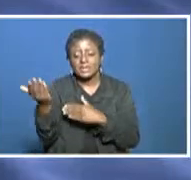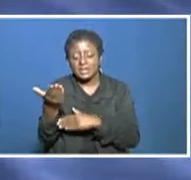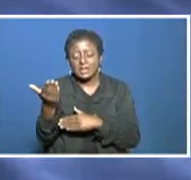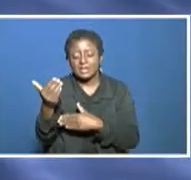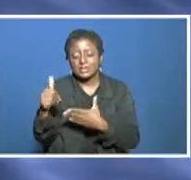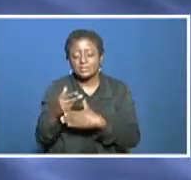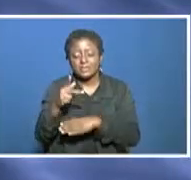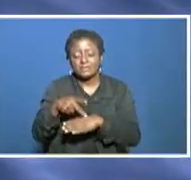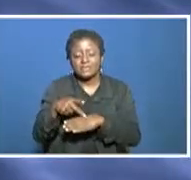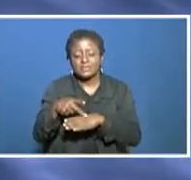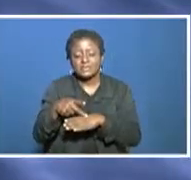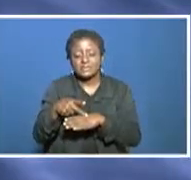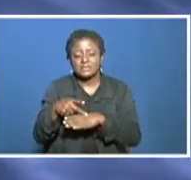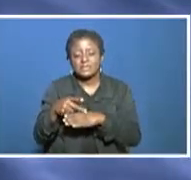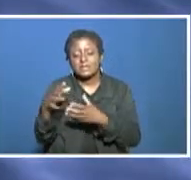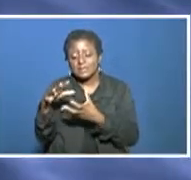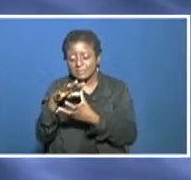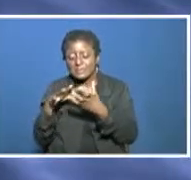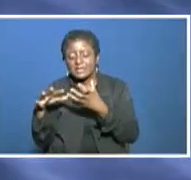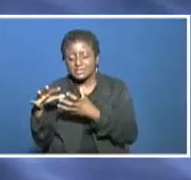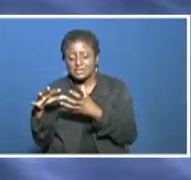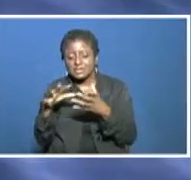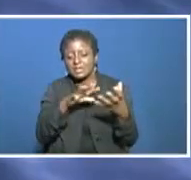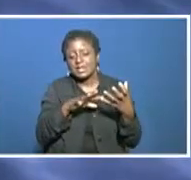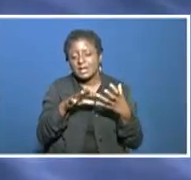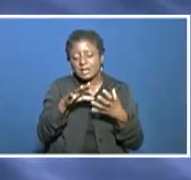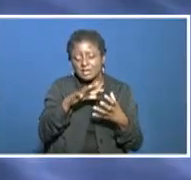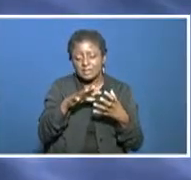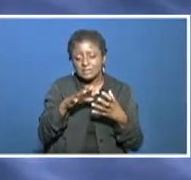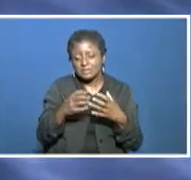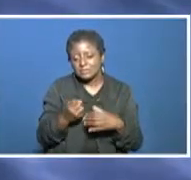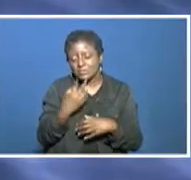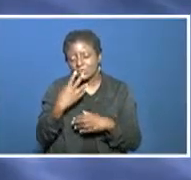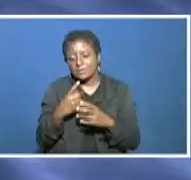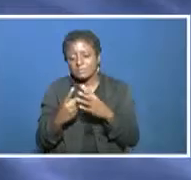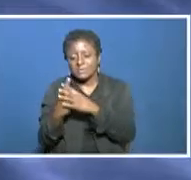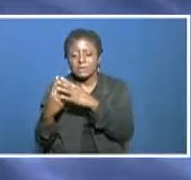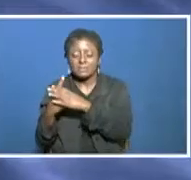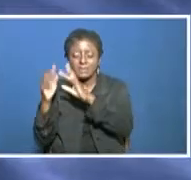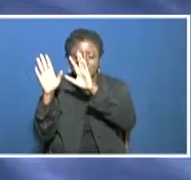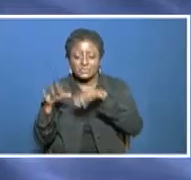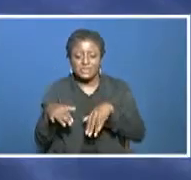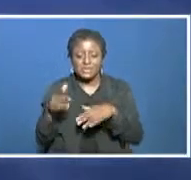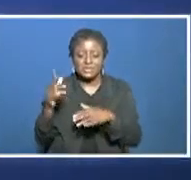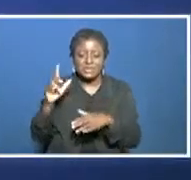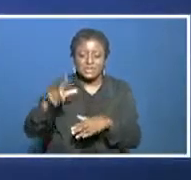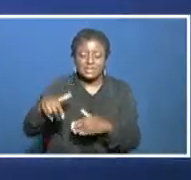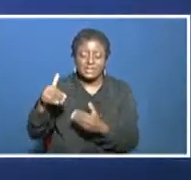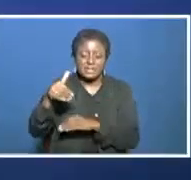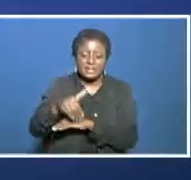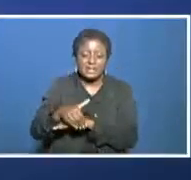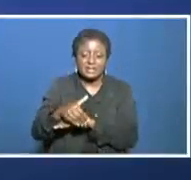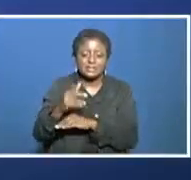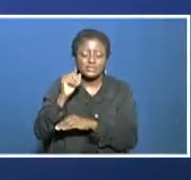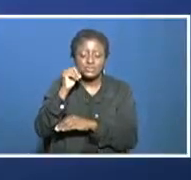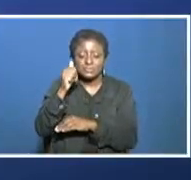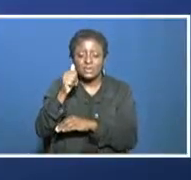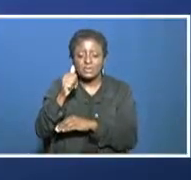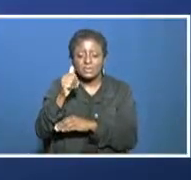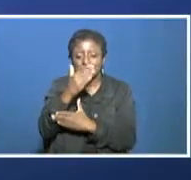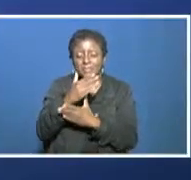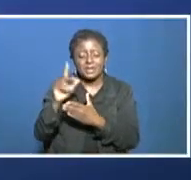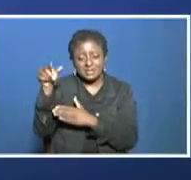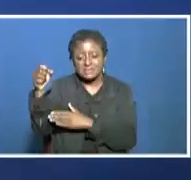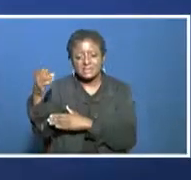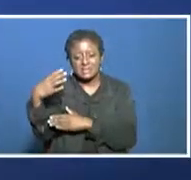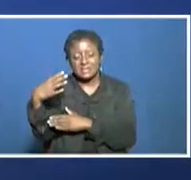patchy clouds and a bit warm with a slight chance of a pop-up shower late tonight. 79 degrees for your low temperature. Tomorrow we're looking at partly sunny with